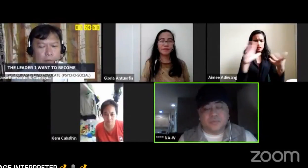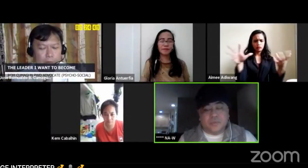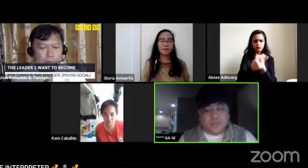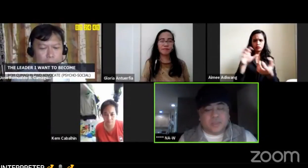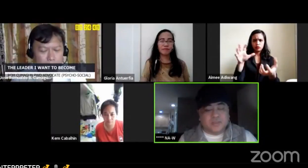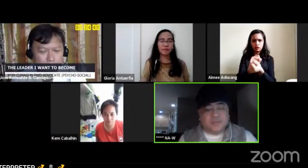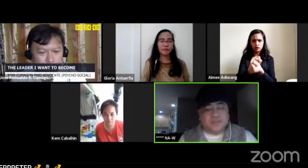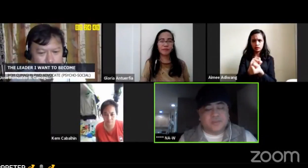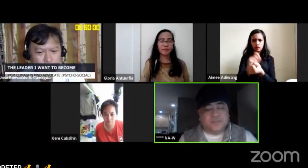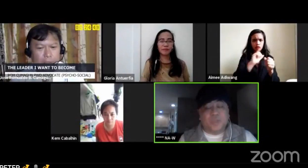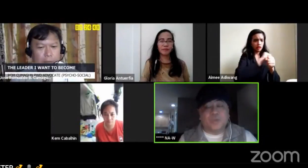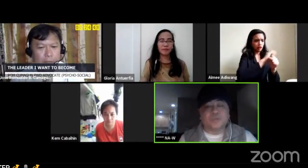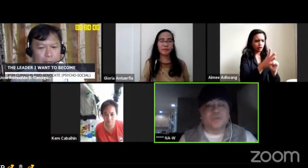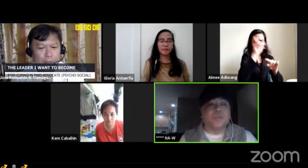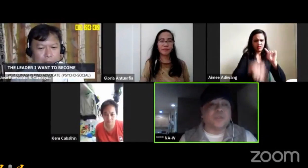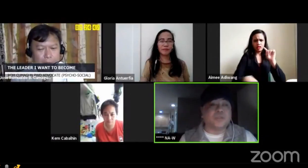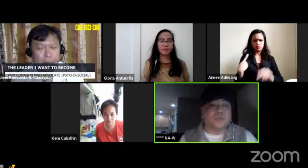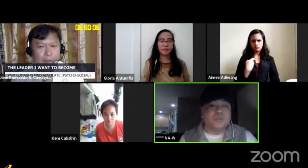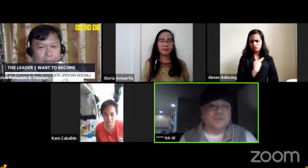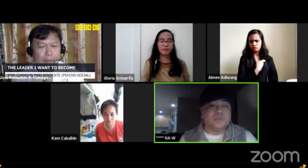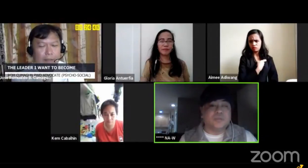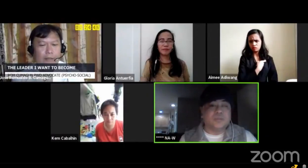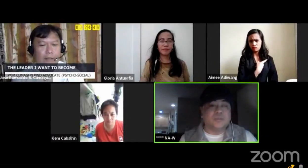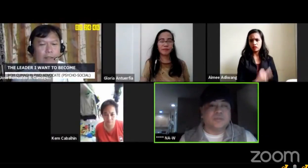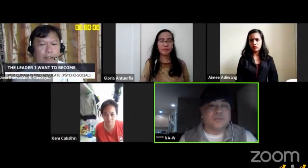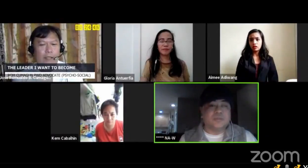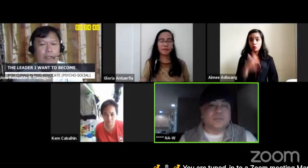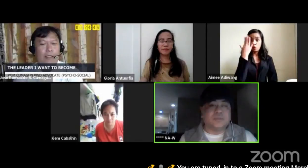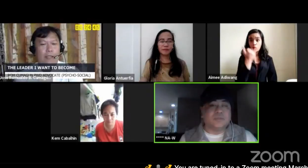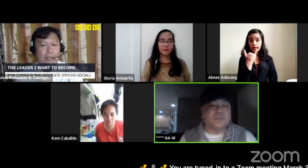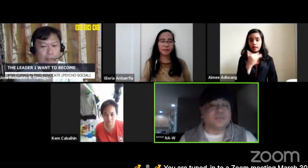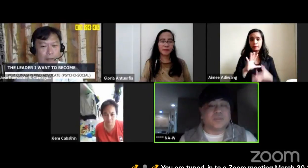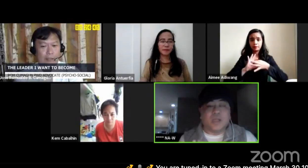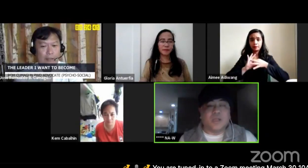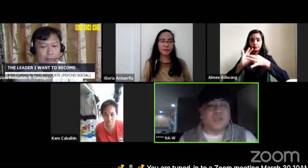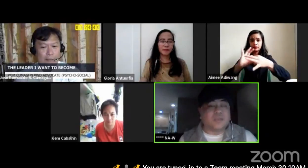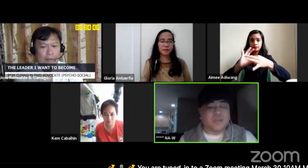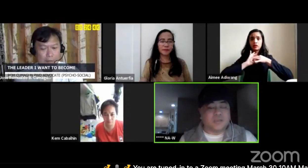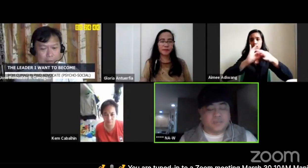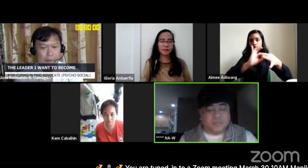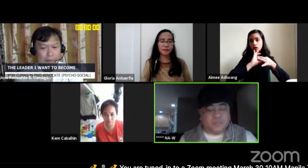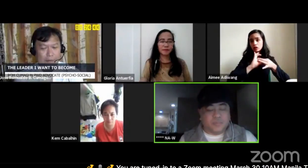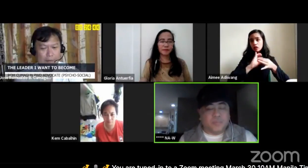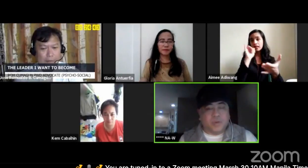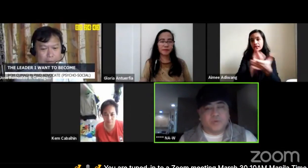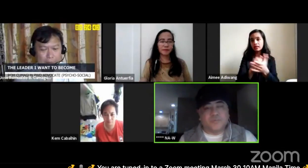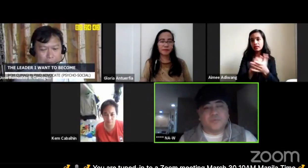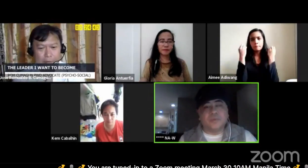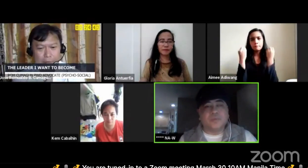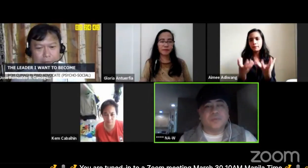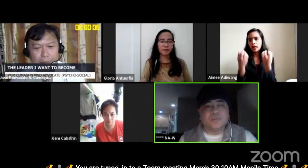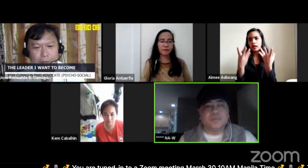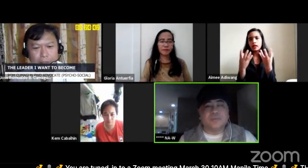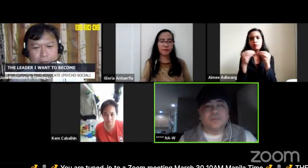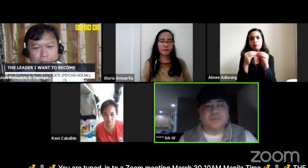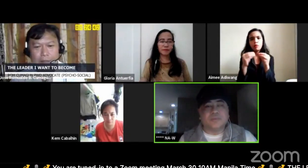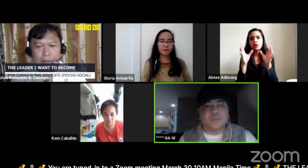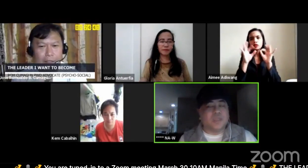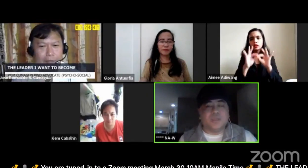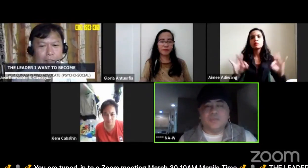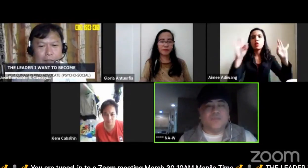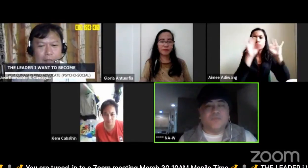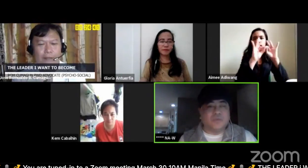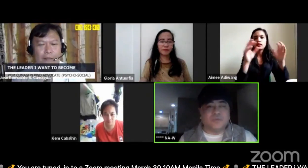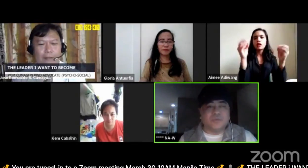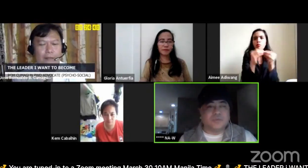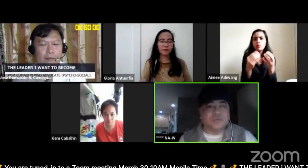to hurt us, because the connection is a Okay. lot more powerful